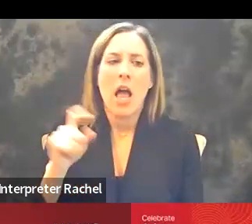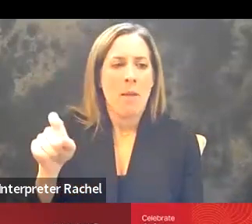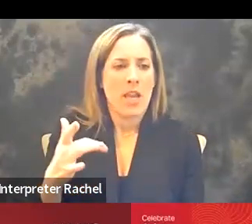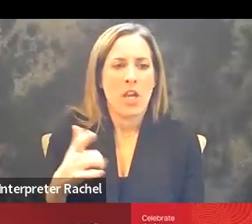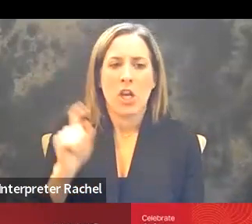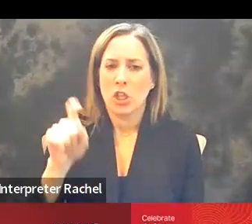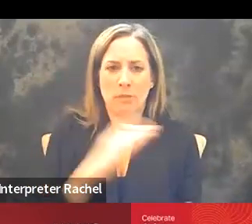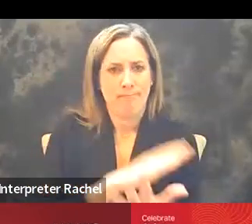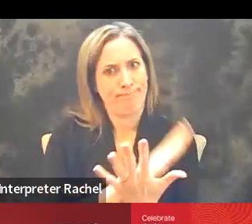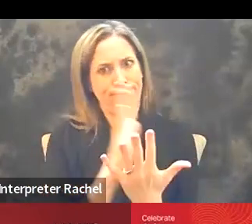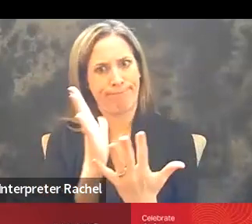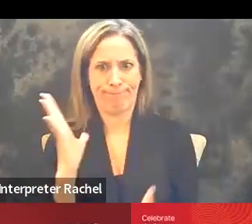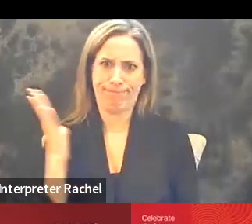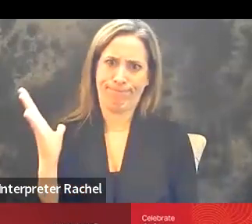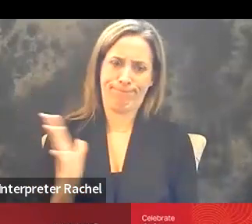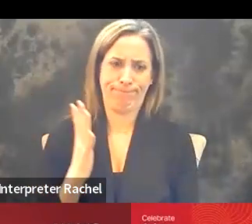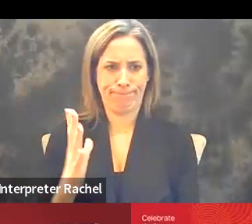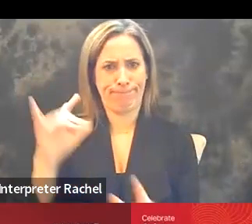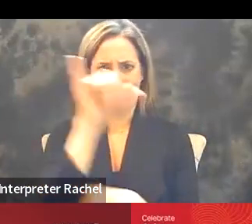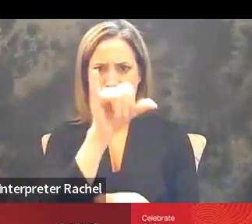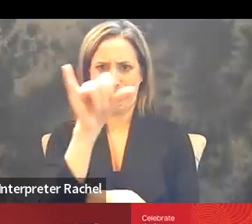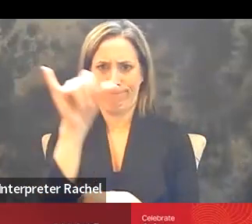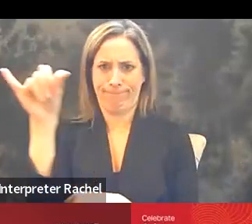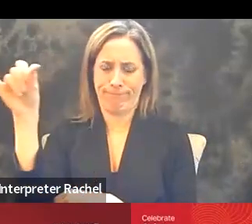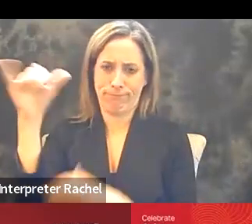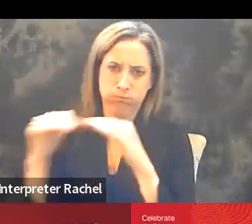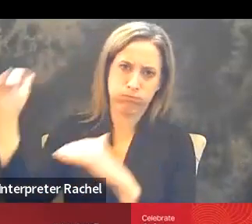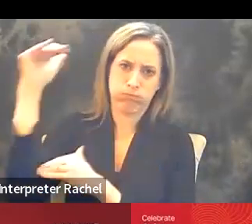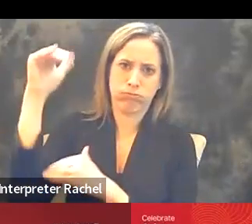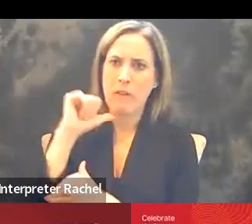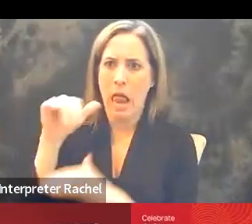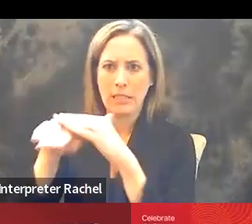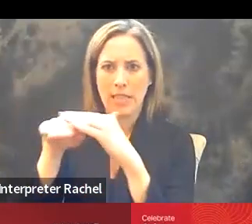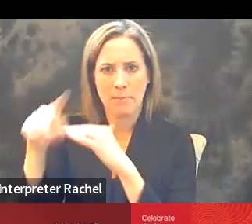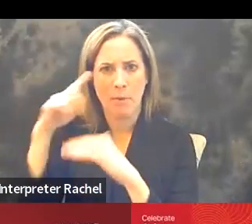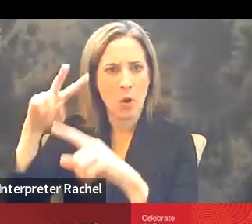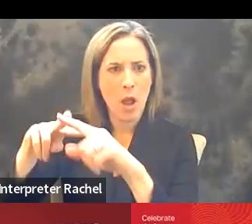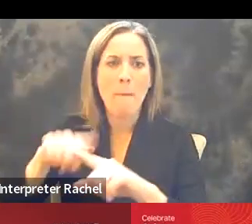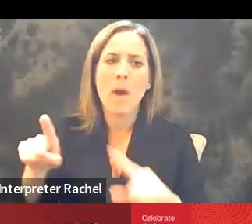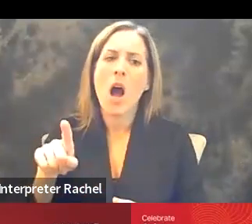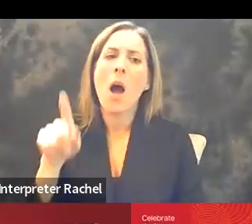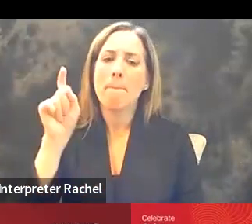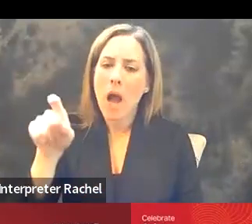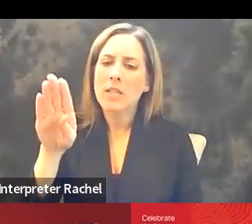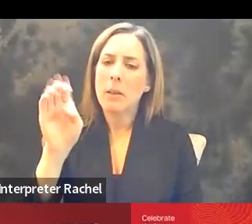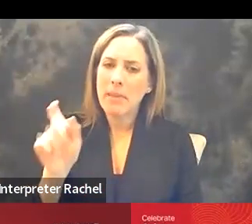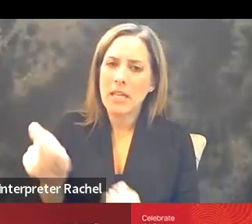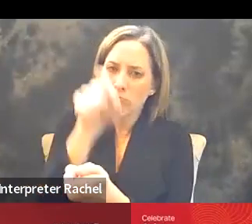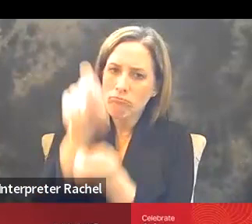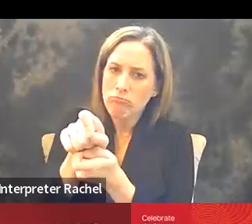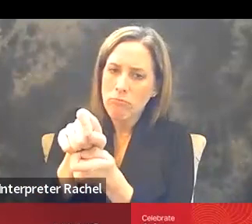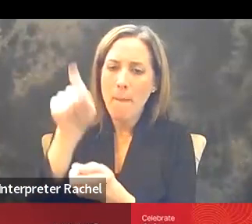high register, so inaccessible in terms of vocabulary. They have to sound precise. They have to be